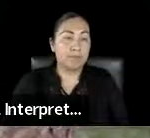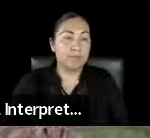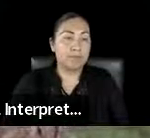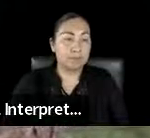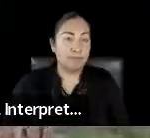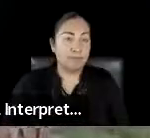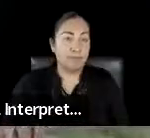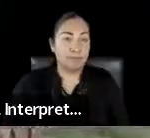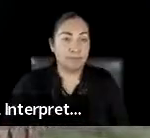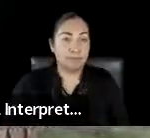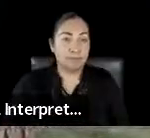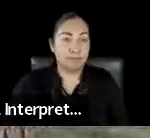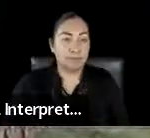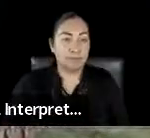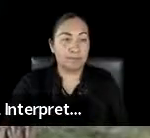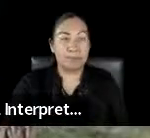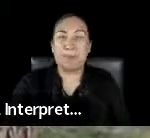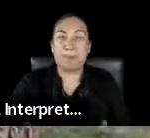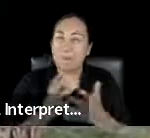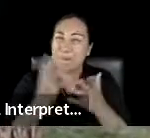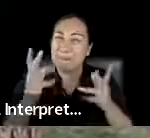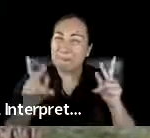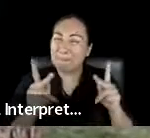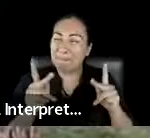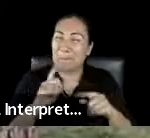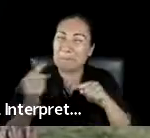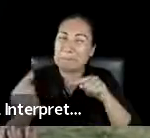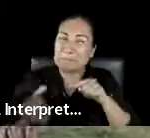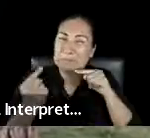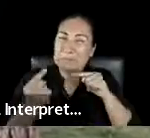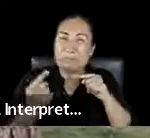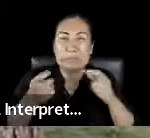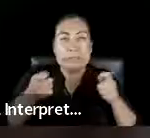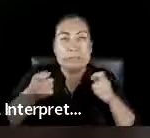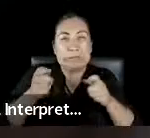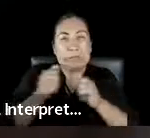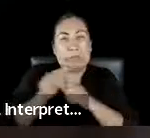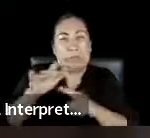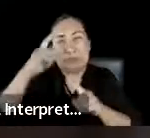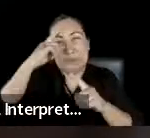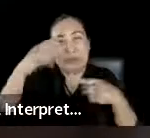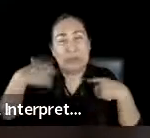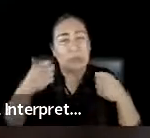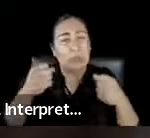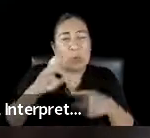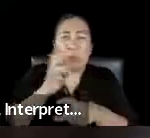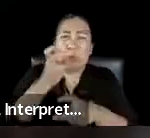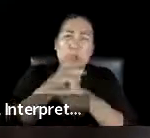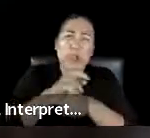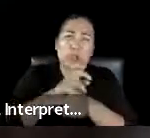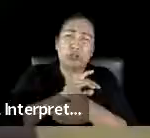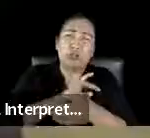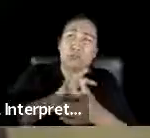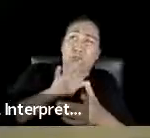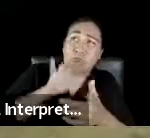A lot of people have difficulty dealing with their mental health. It's hard to reach out and ask for help. Or talk